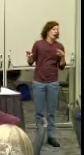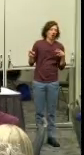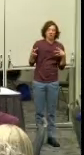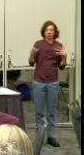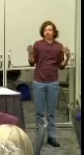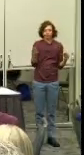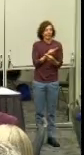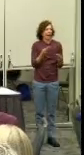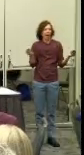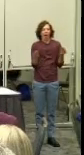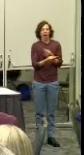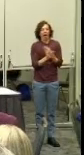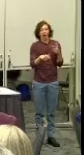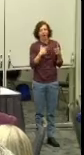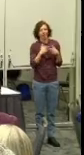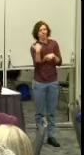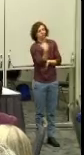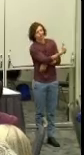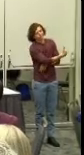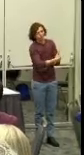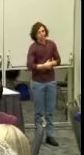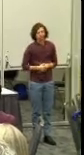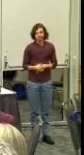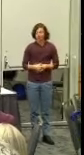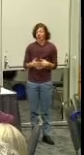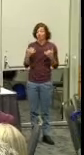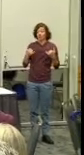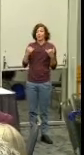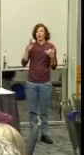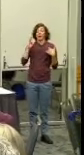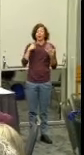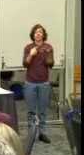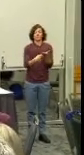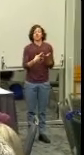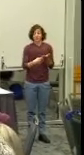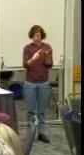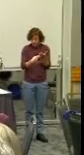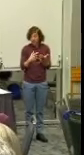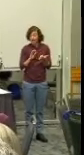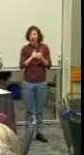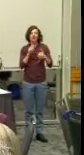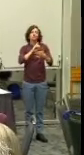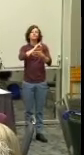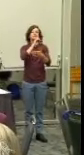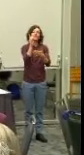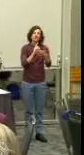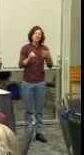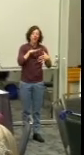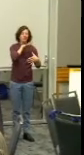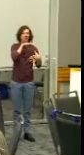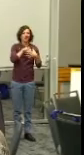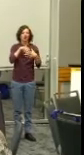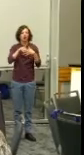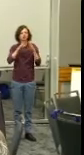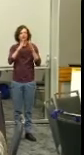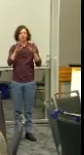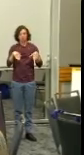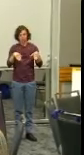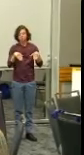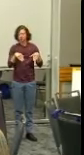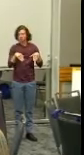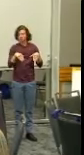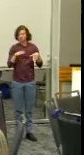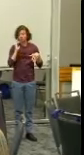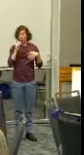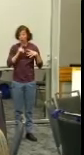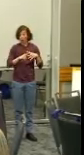off. But today we're going to be talking about designing inclusive housing. And we'll kind of